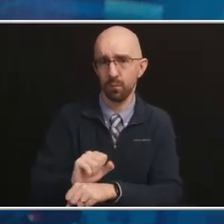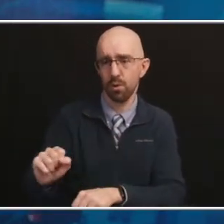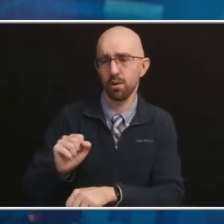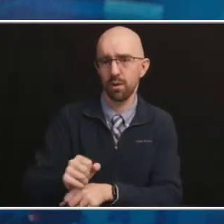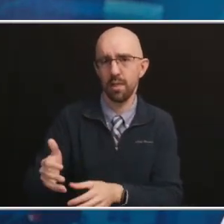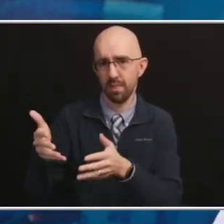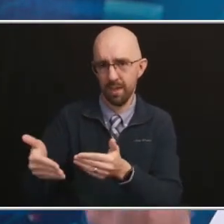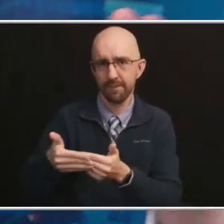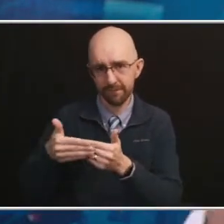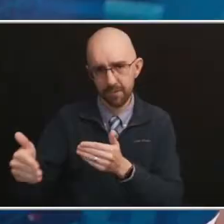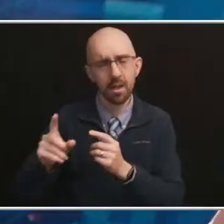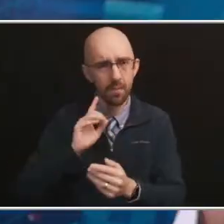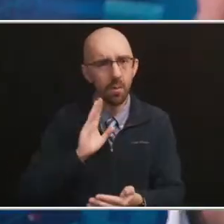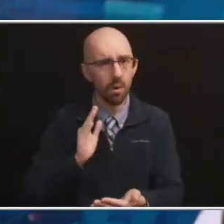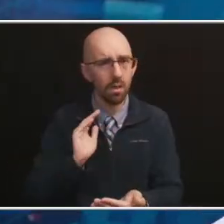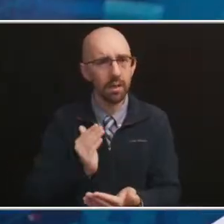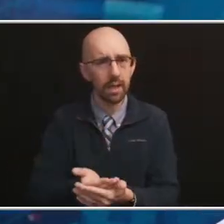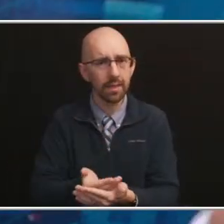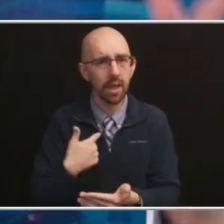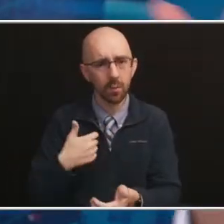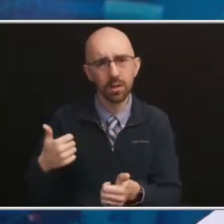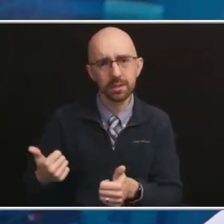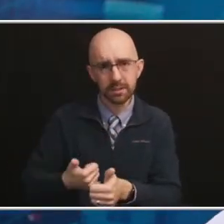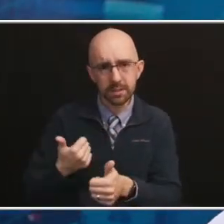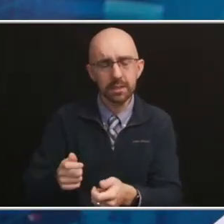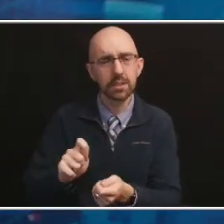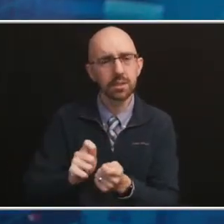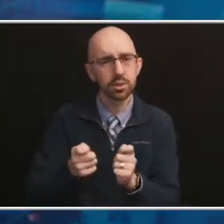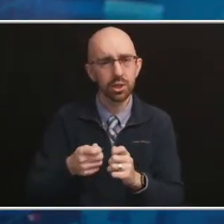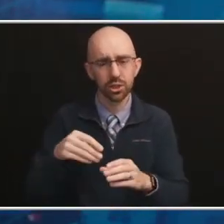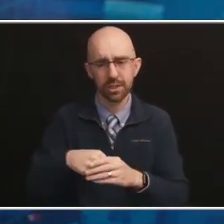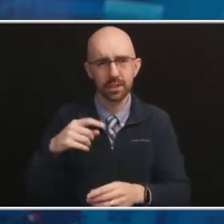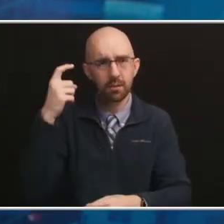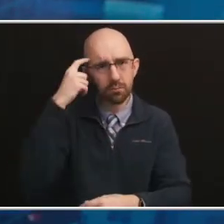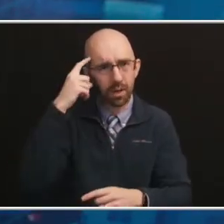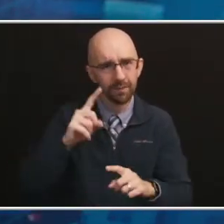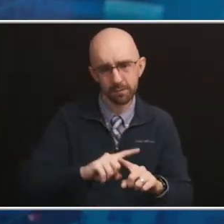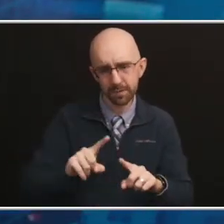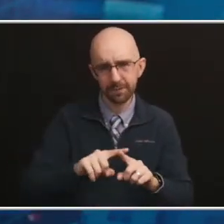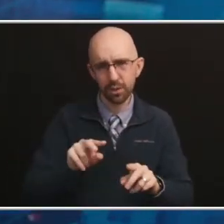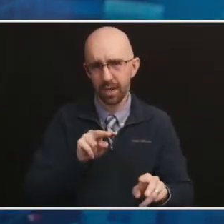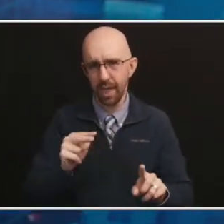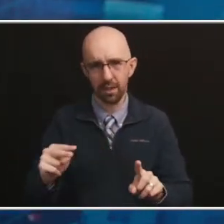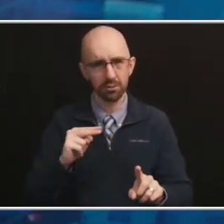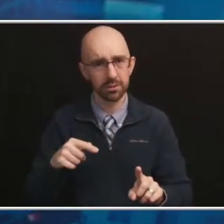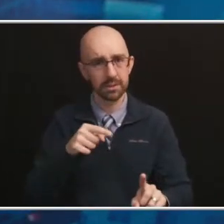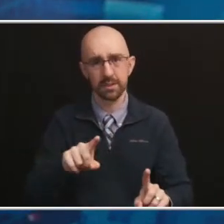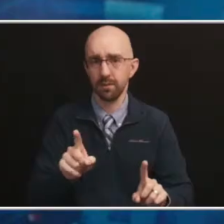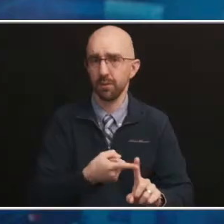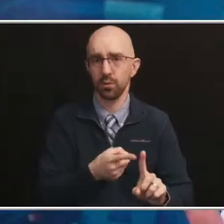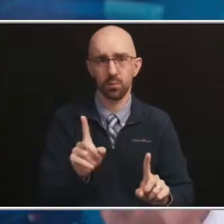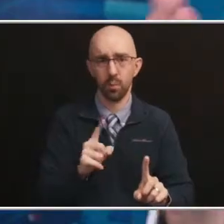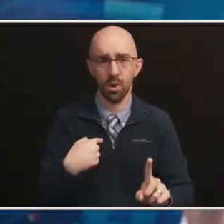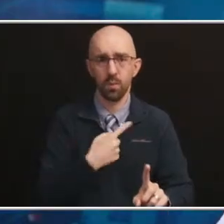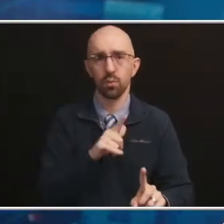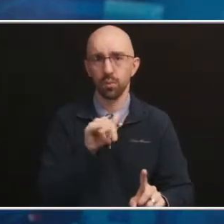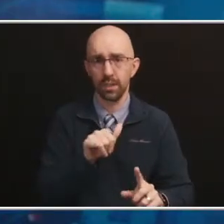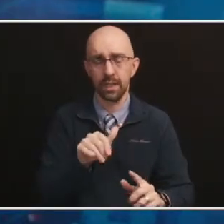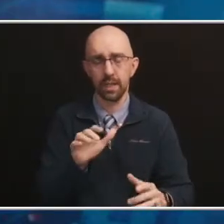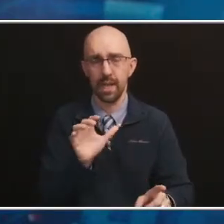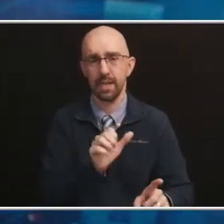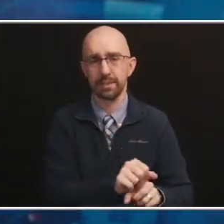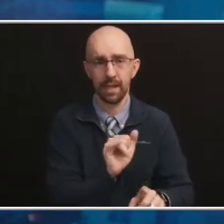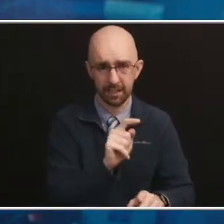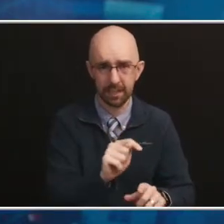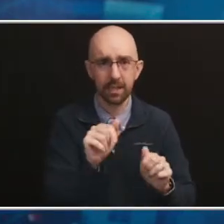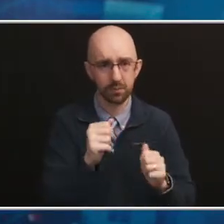where we are going after the changes in the brain from a lot of different angles. This is the first angle where we're really attacking it, and you can see